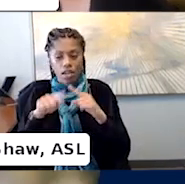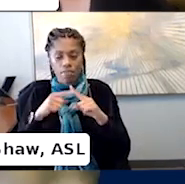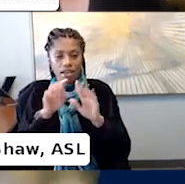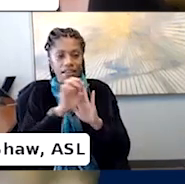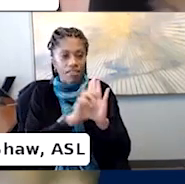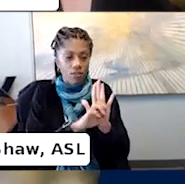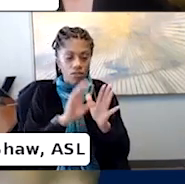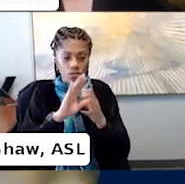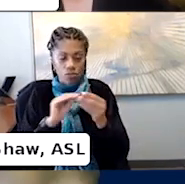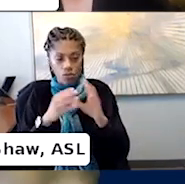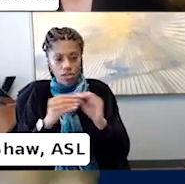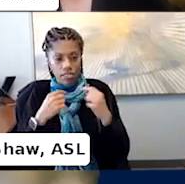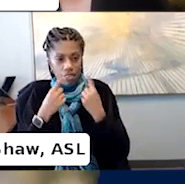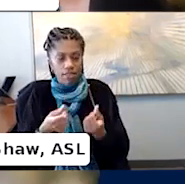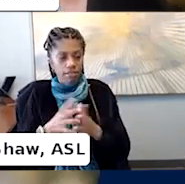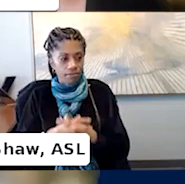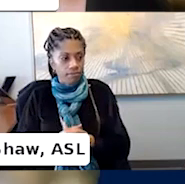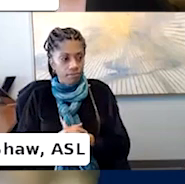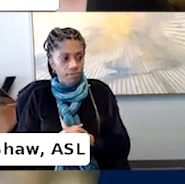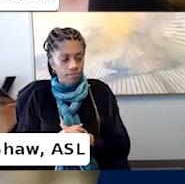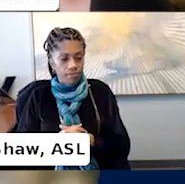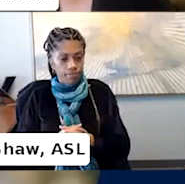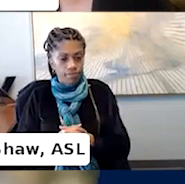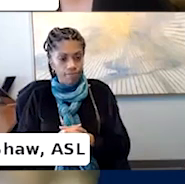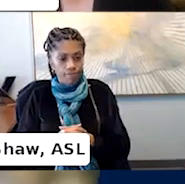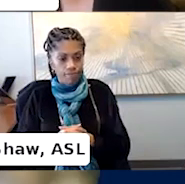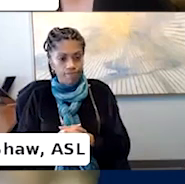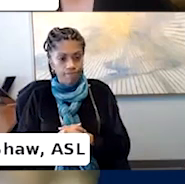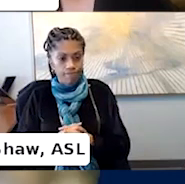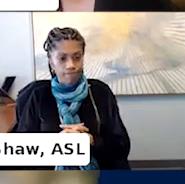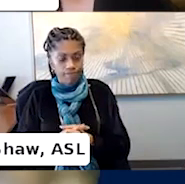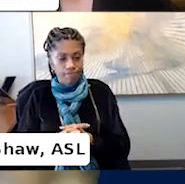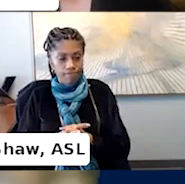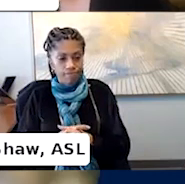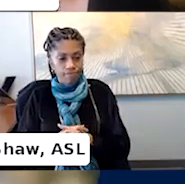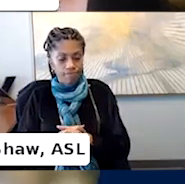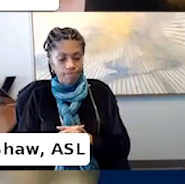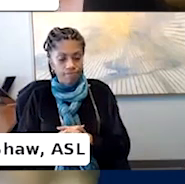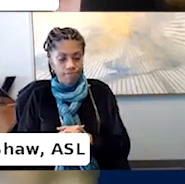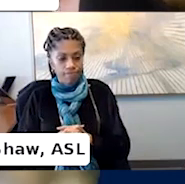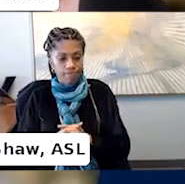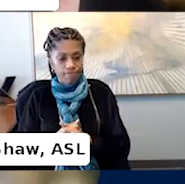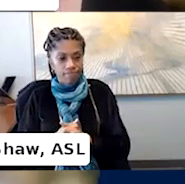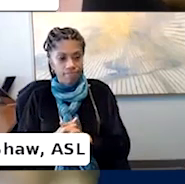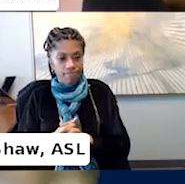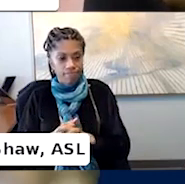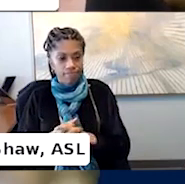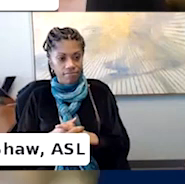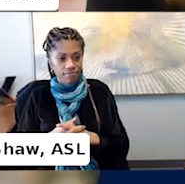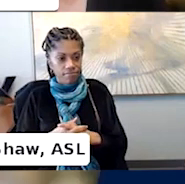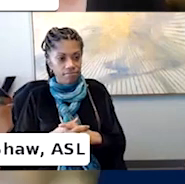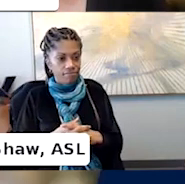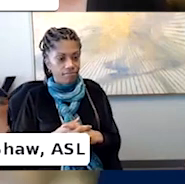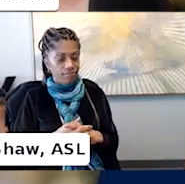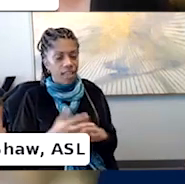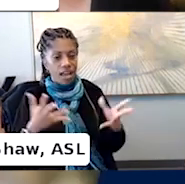our practice at StoryCorps and your practice where you are. So before we even dive in, I want to invite the whole